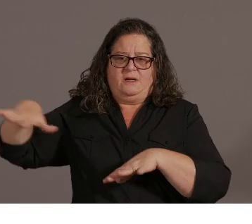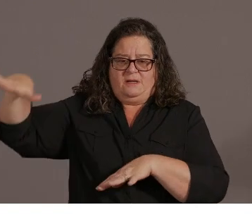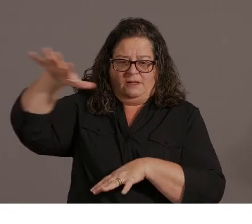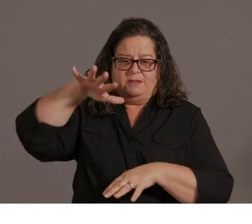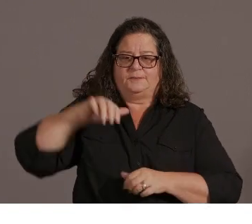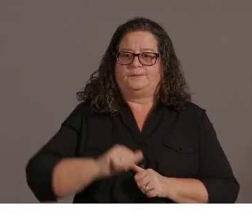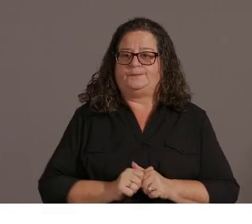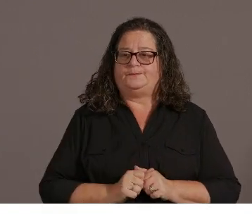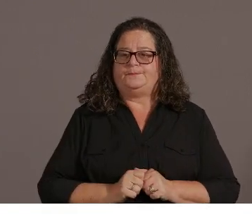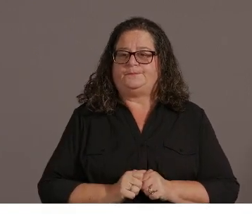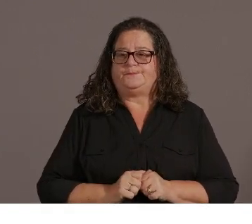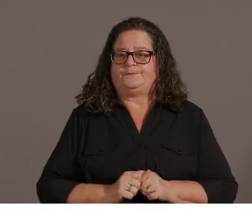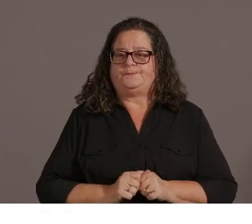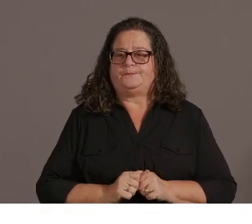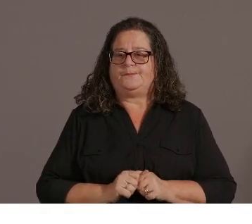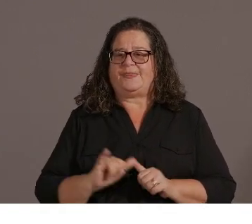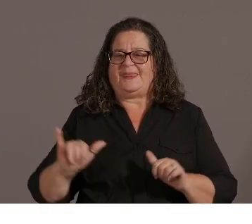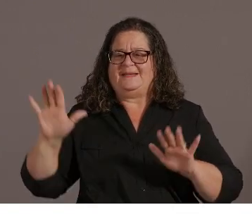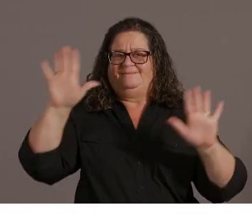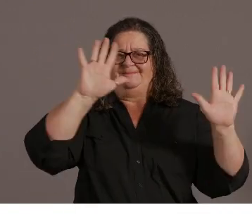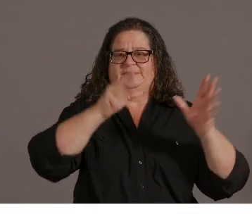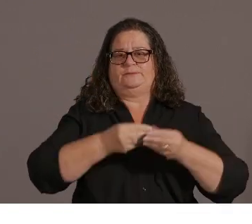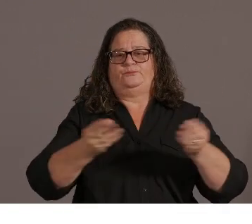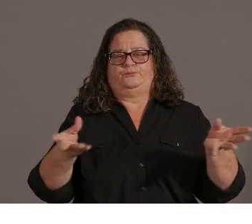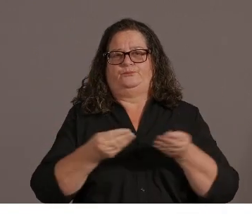distributed statewide.